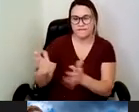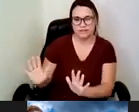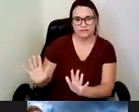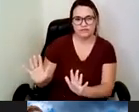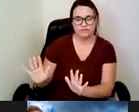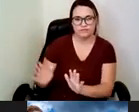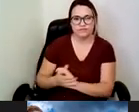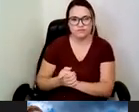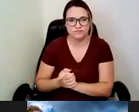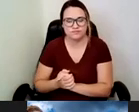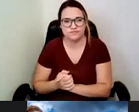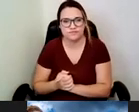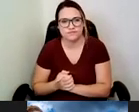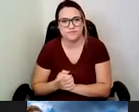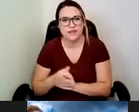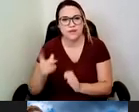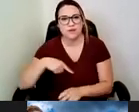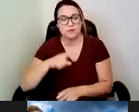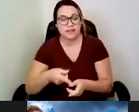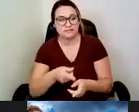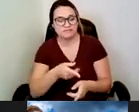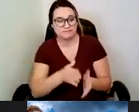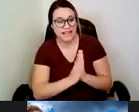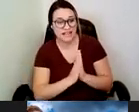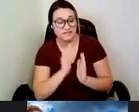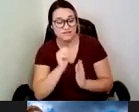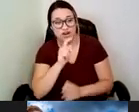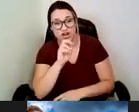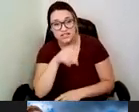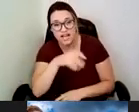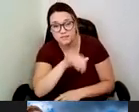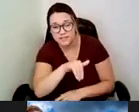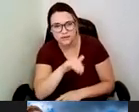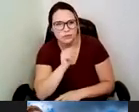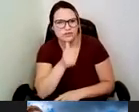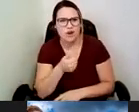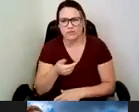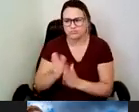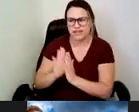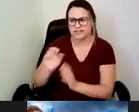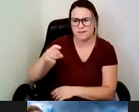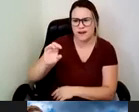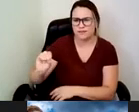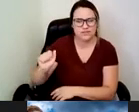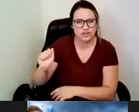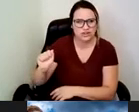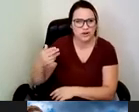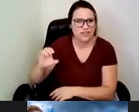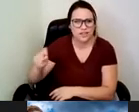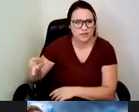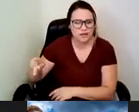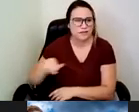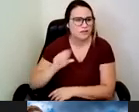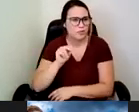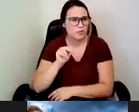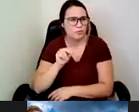when we ask for autopsies, we don't go to the healthcare proxy. We have to go to the next of kin. So those are all when you're living. And that can be